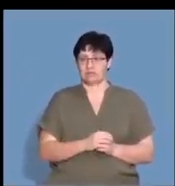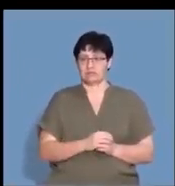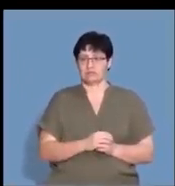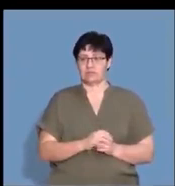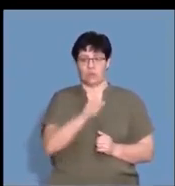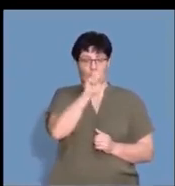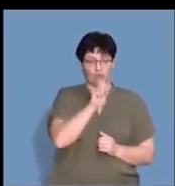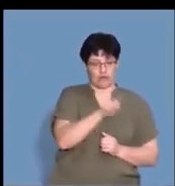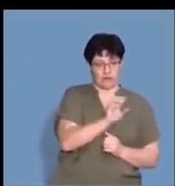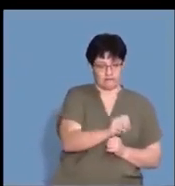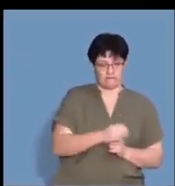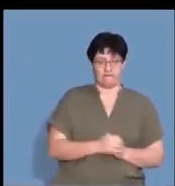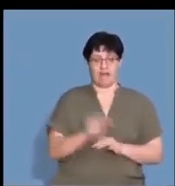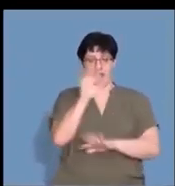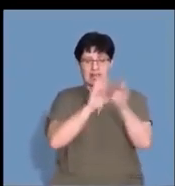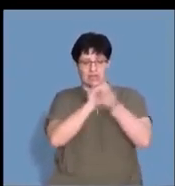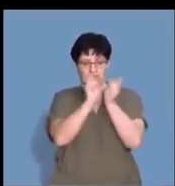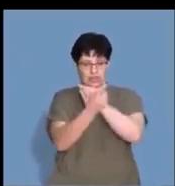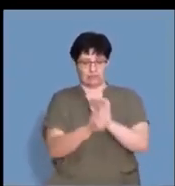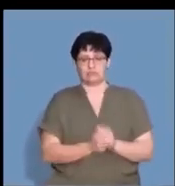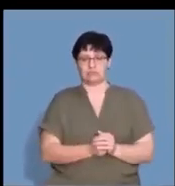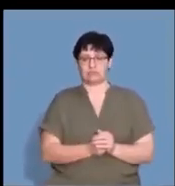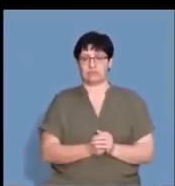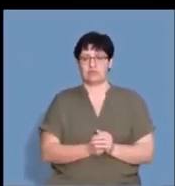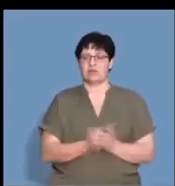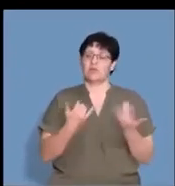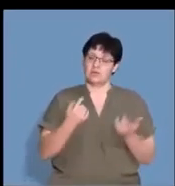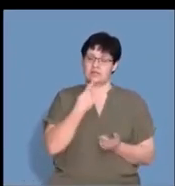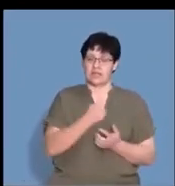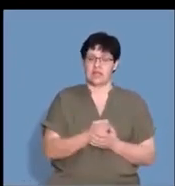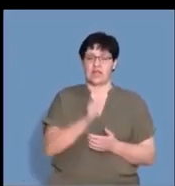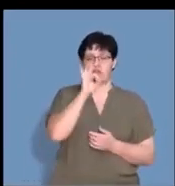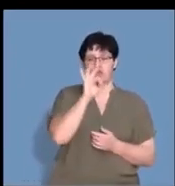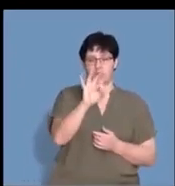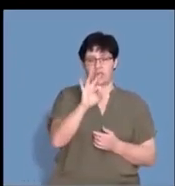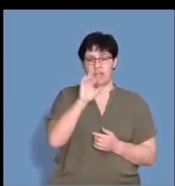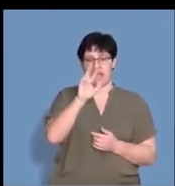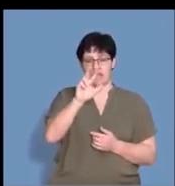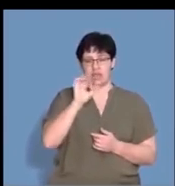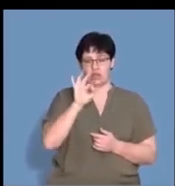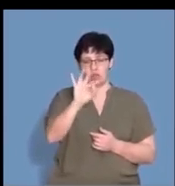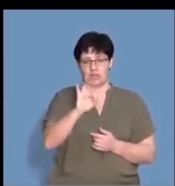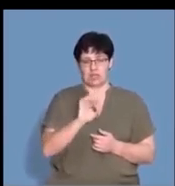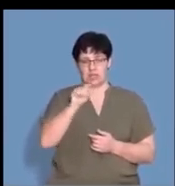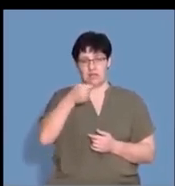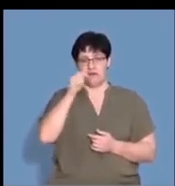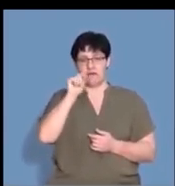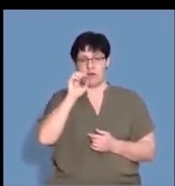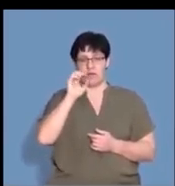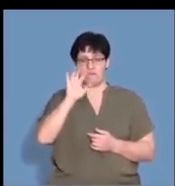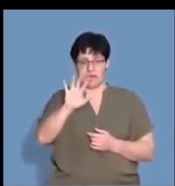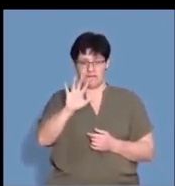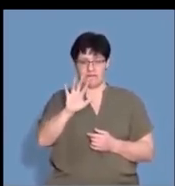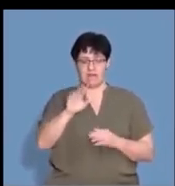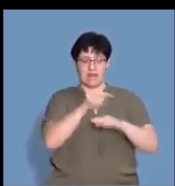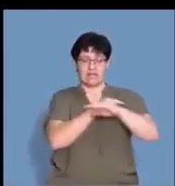mark there. Let's change our colors. So we're now going to take my 383 5,